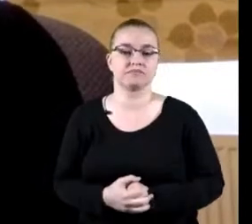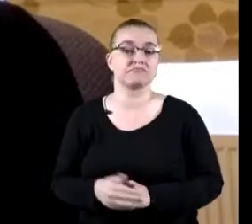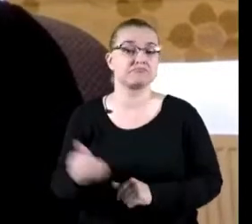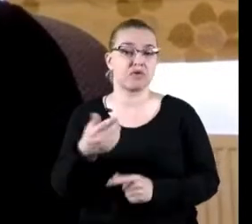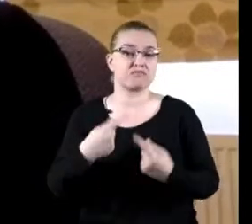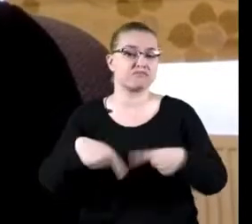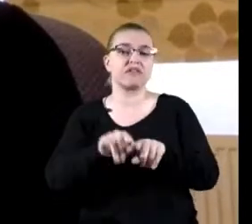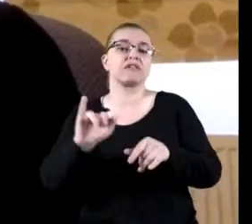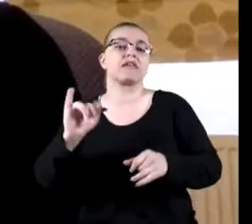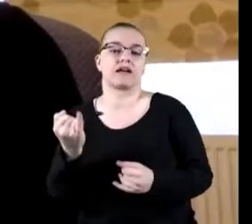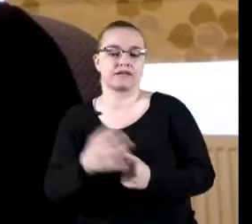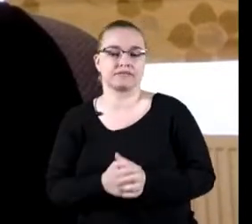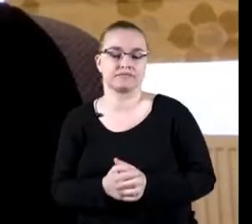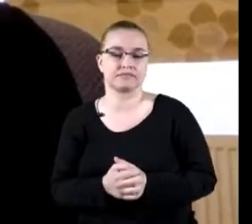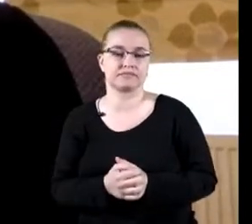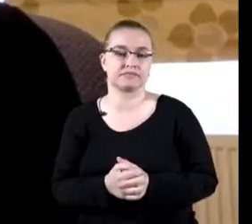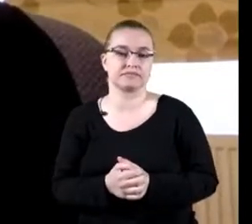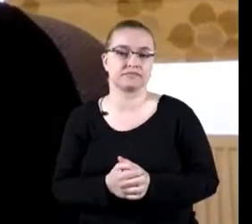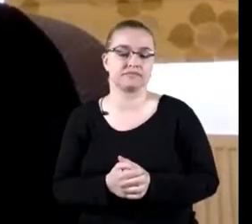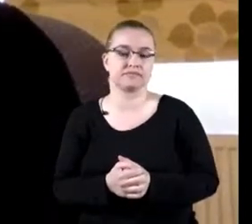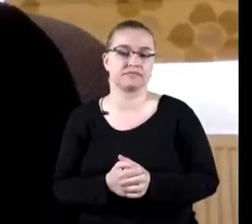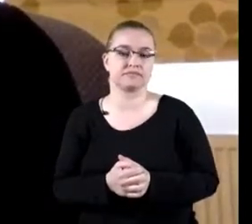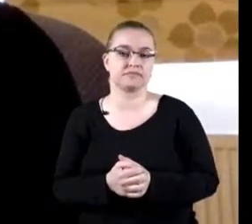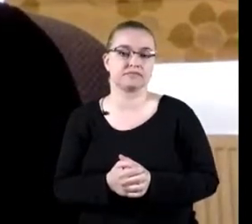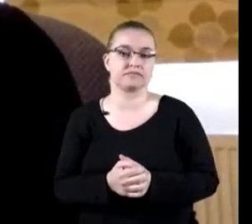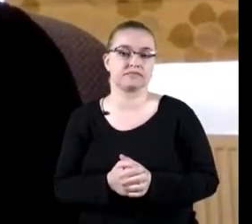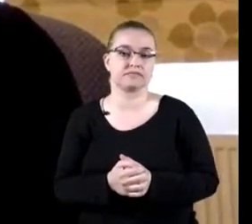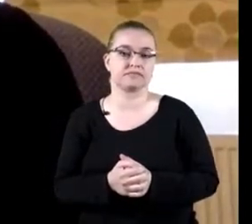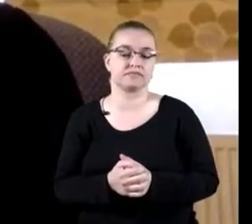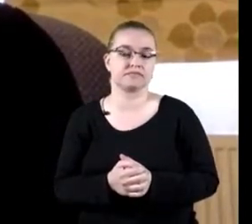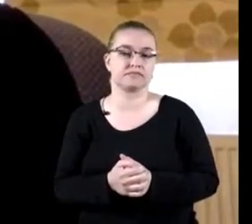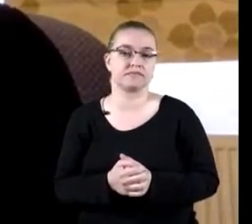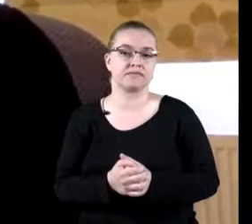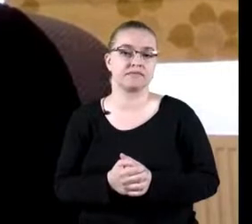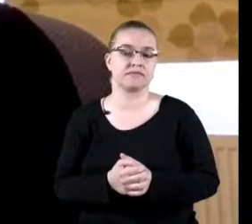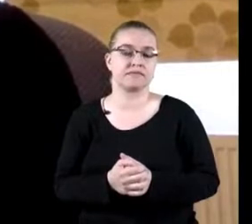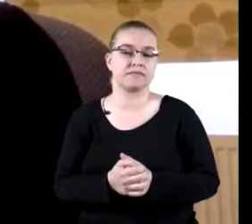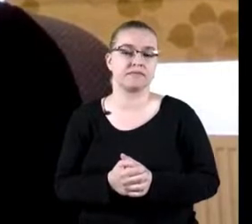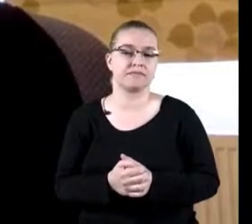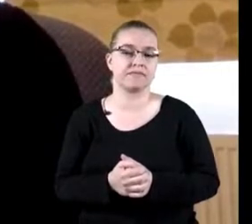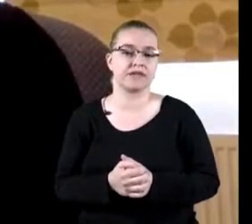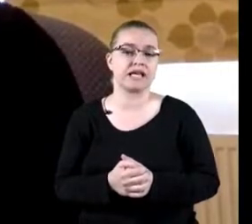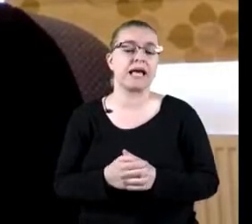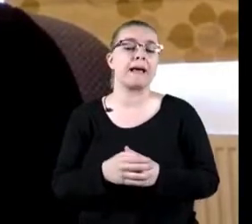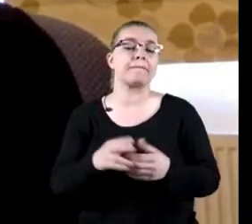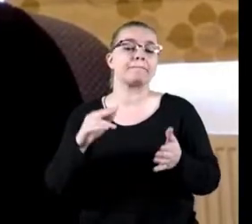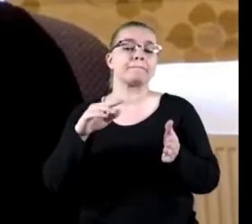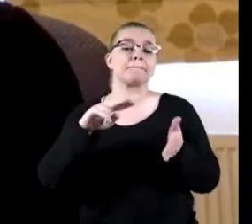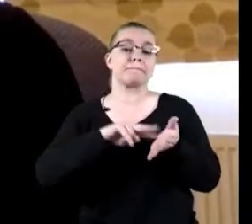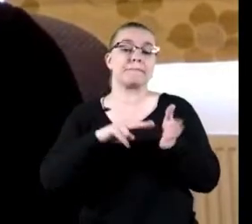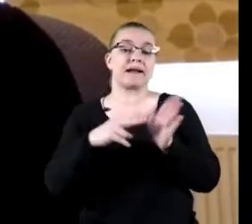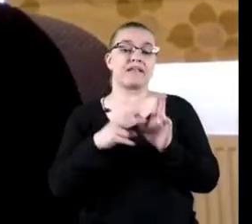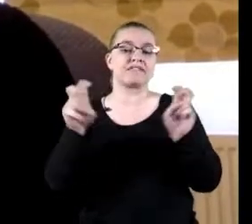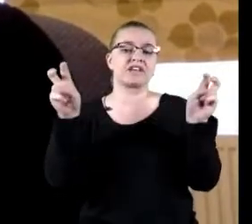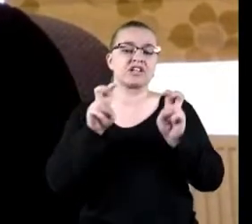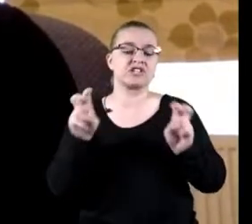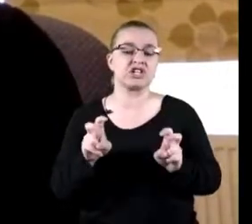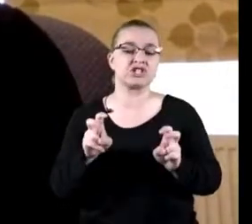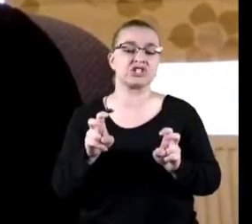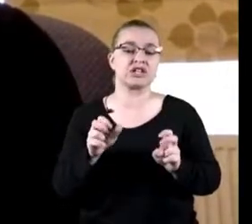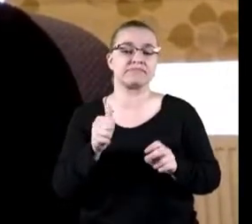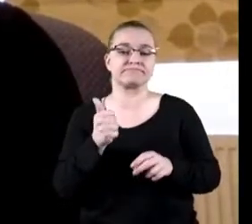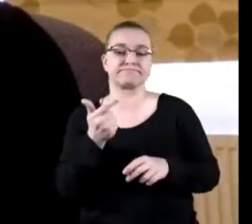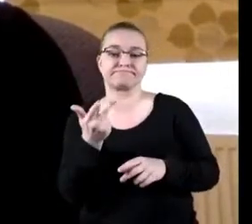incorporating projected climate risk into critical infrastructure planning. It can be accrued by revising